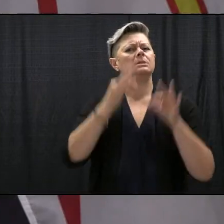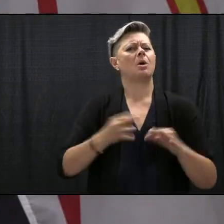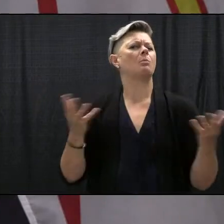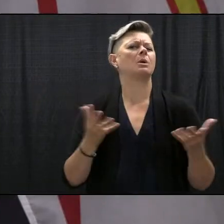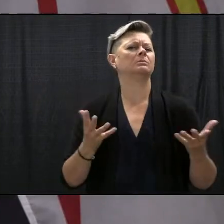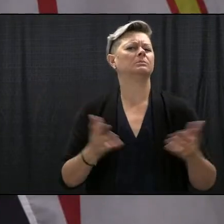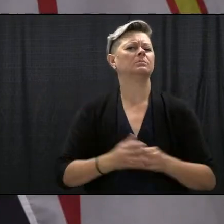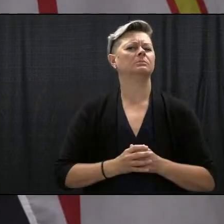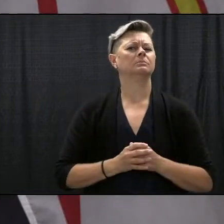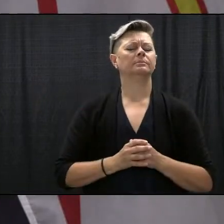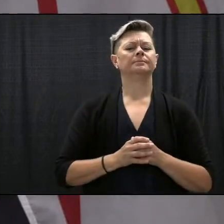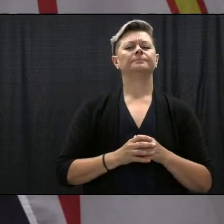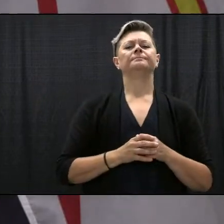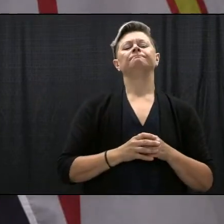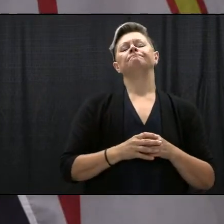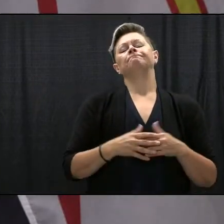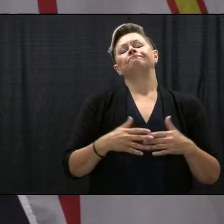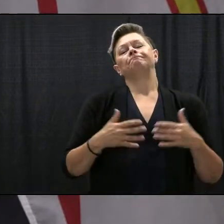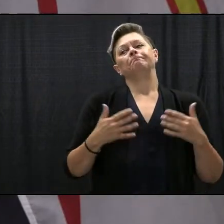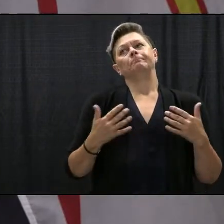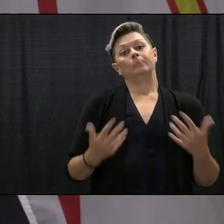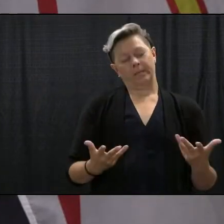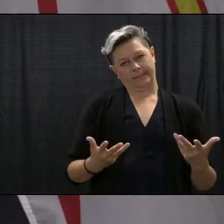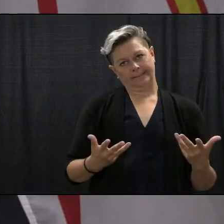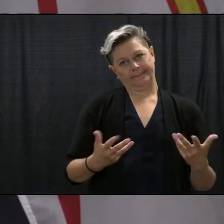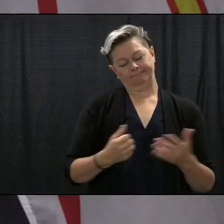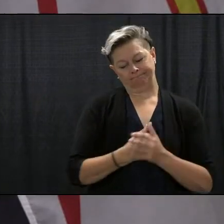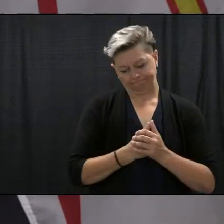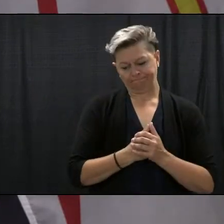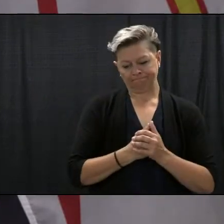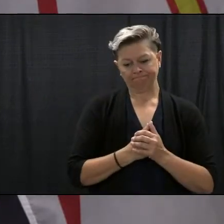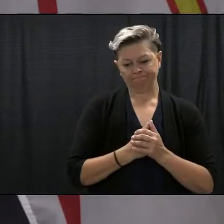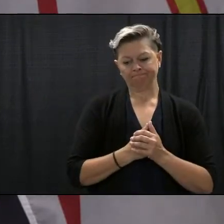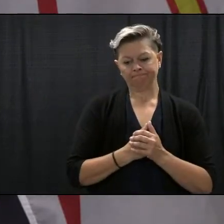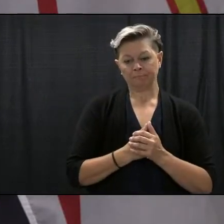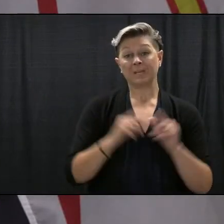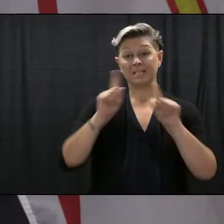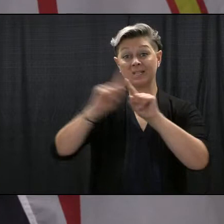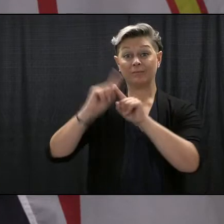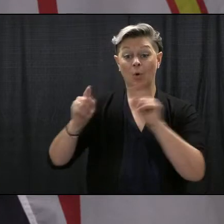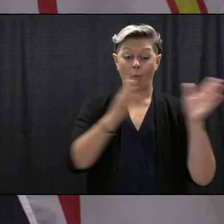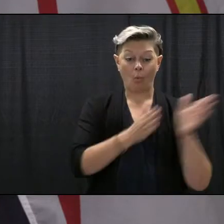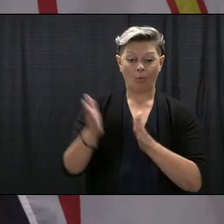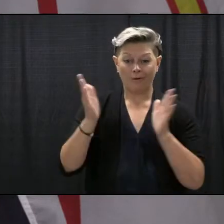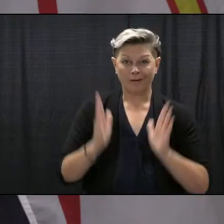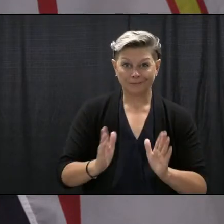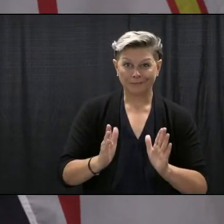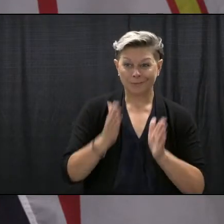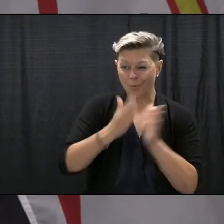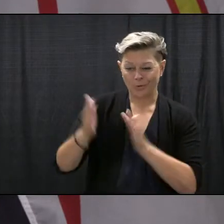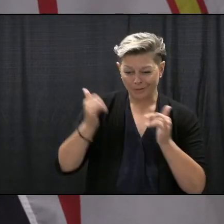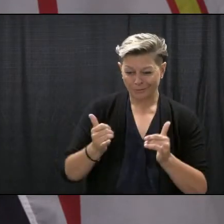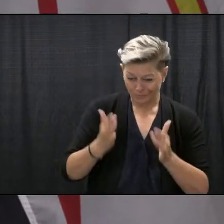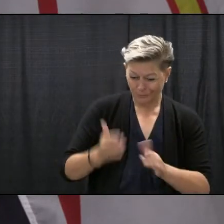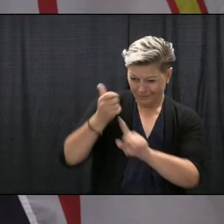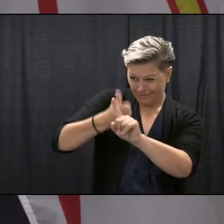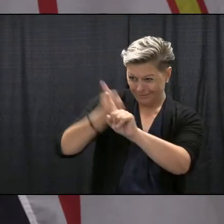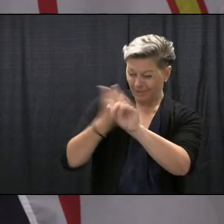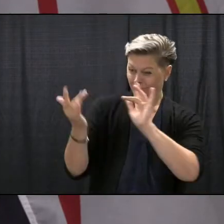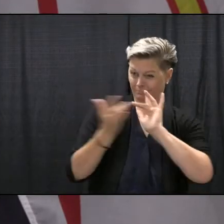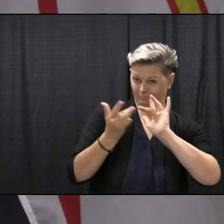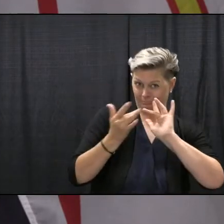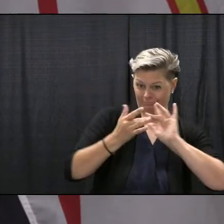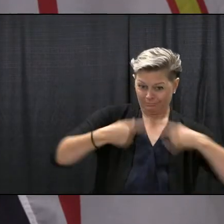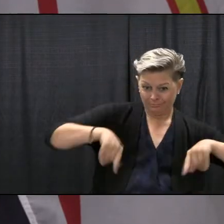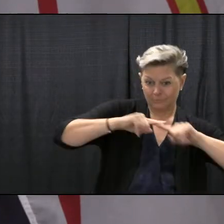ahead? We certainly have the organizers for Iceberg Alley have reached out, and we have